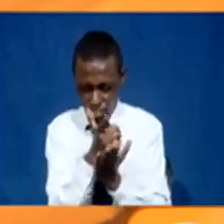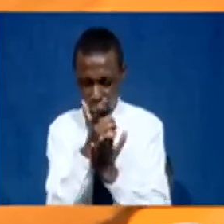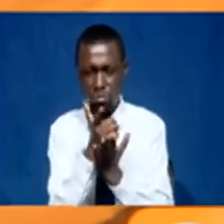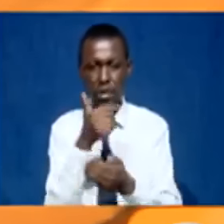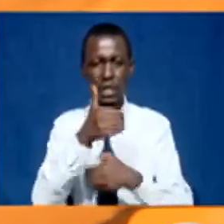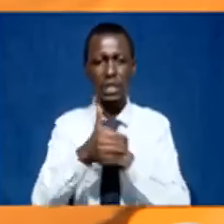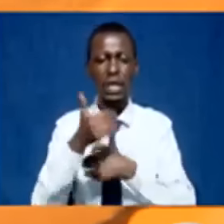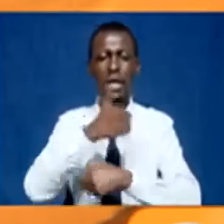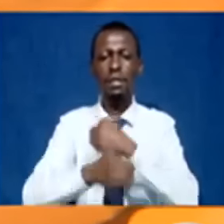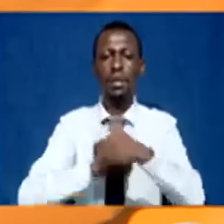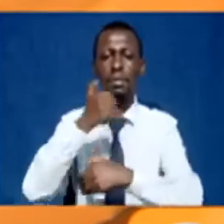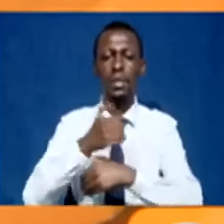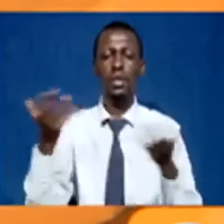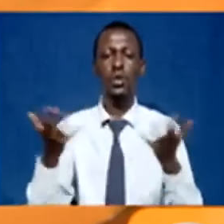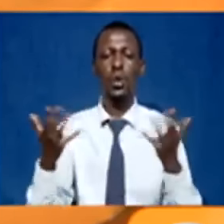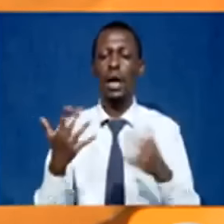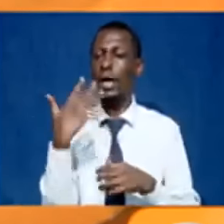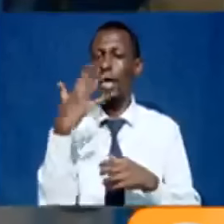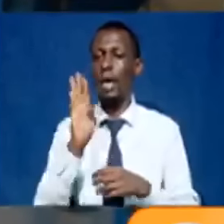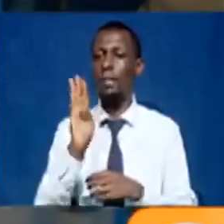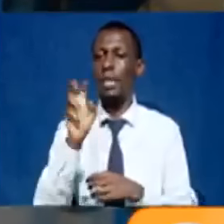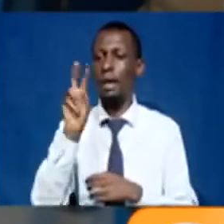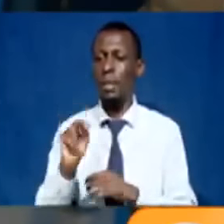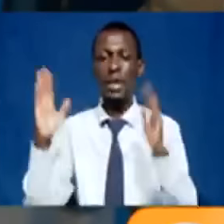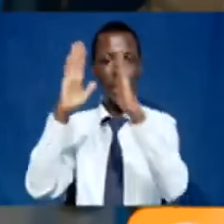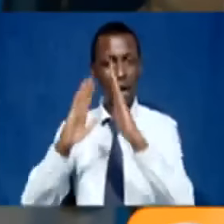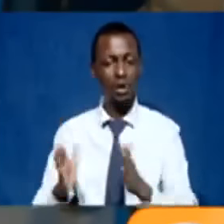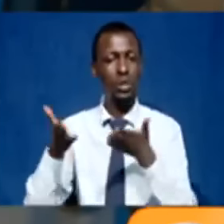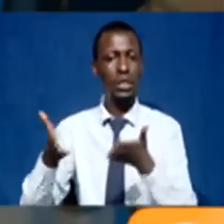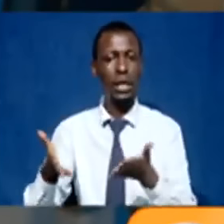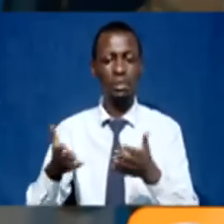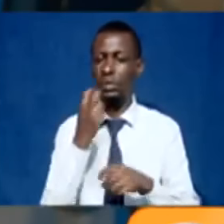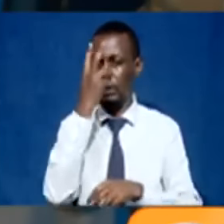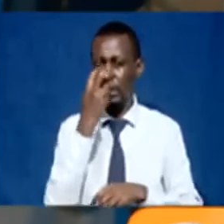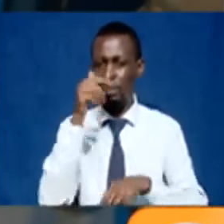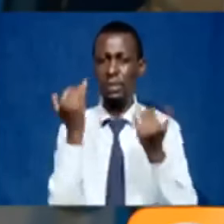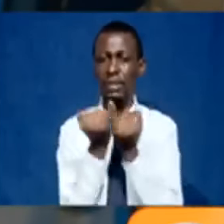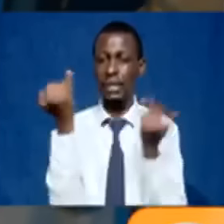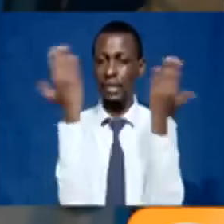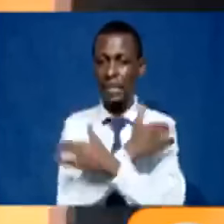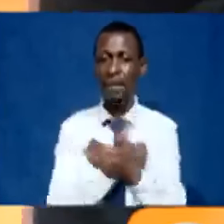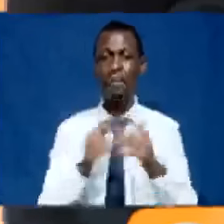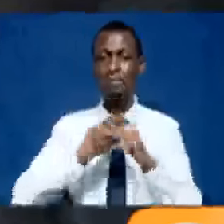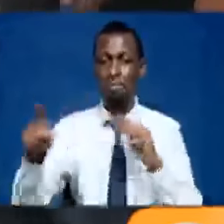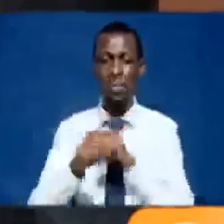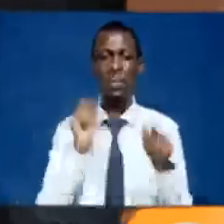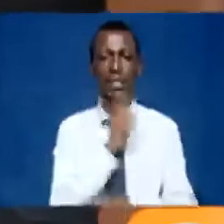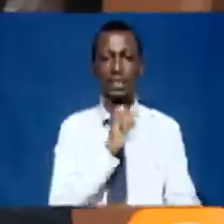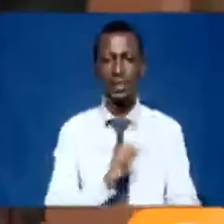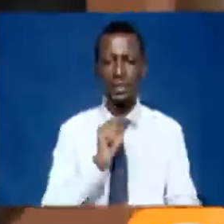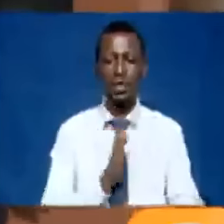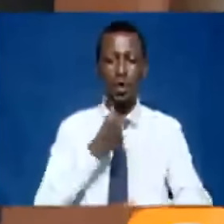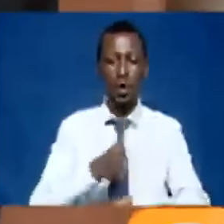houses an Airbnb, where the suspect allegedly committed the act on Saturday night before escaping. For more